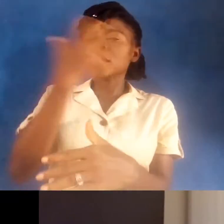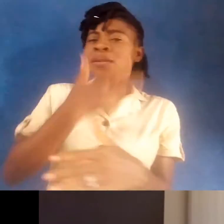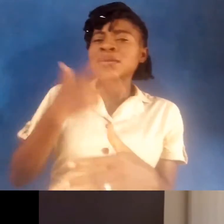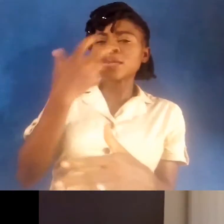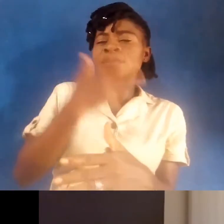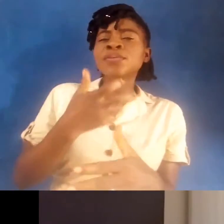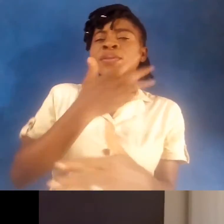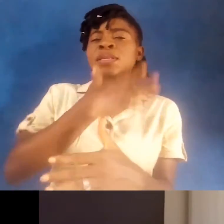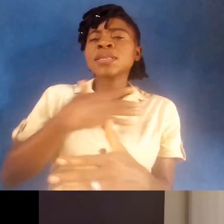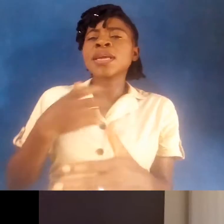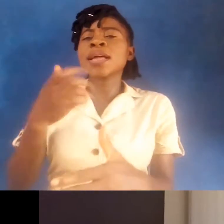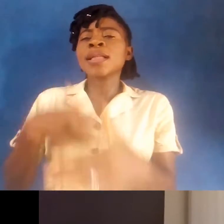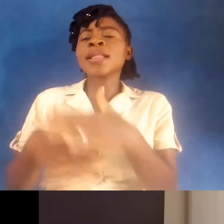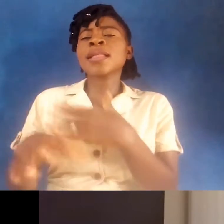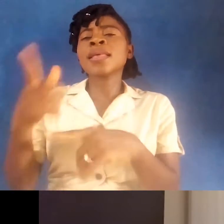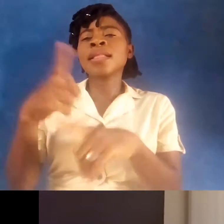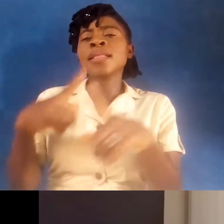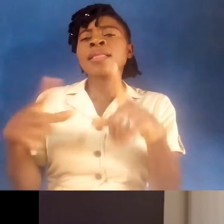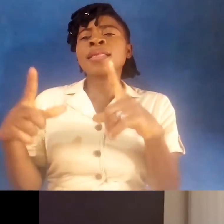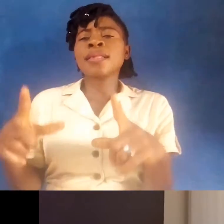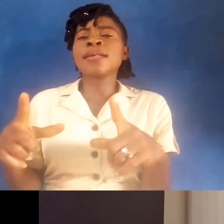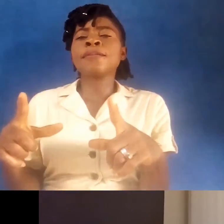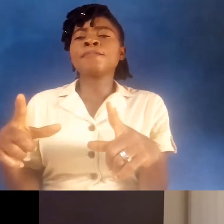signing. But in signing,